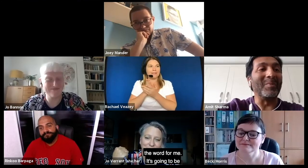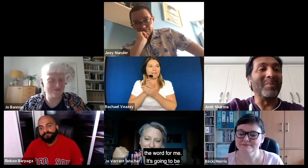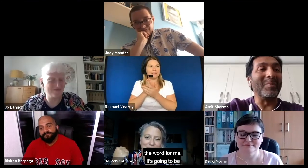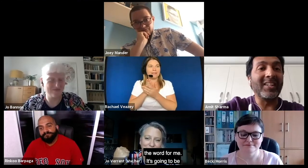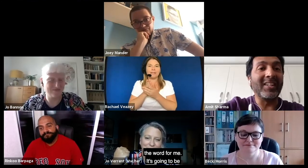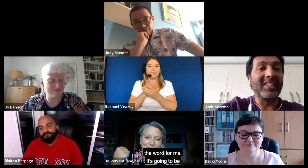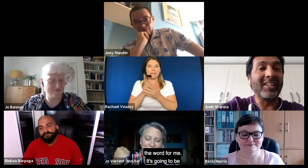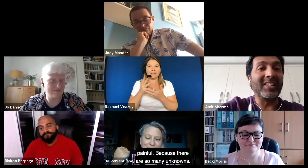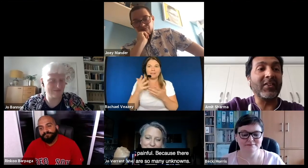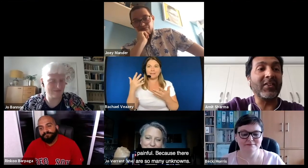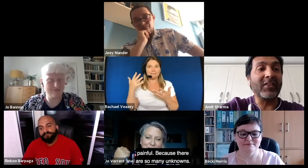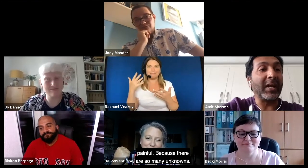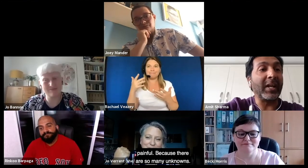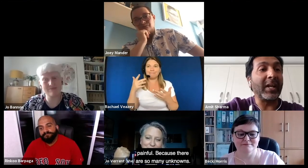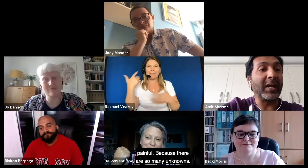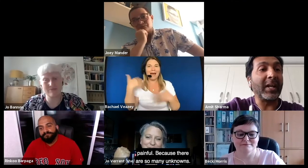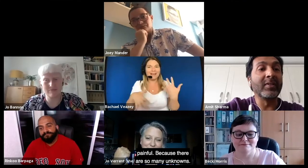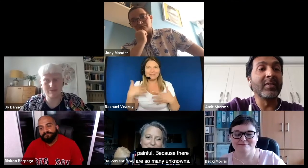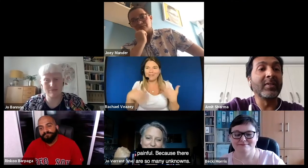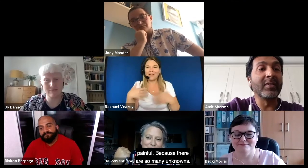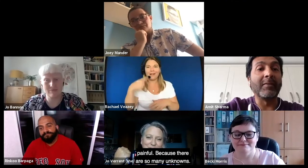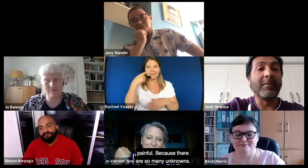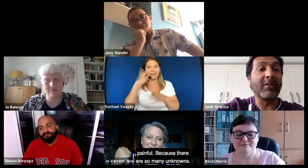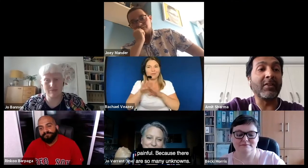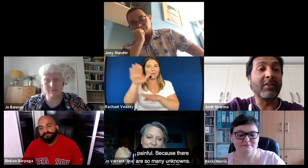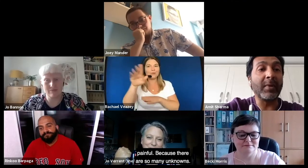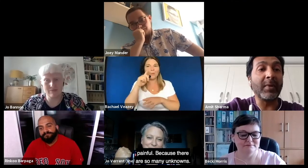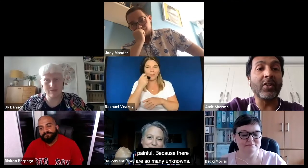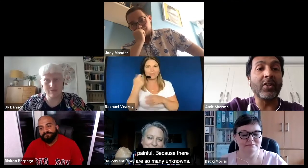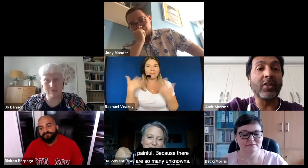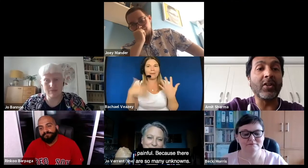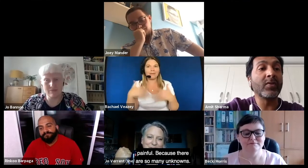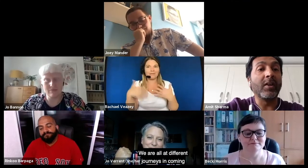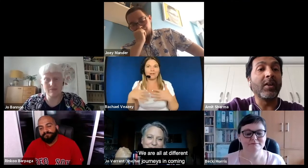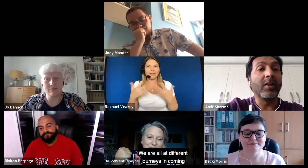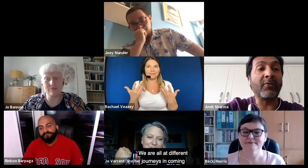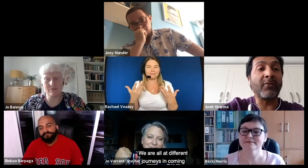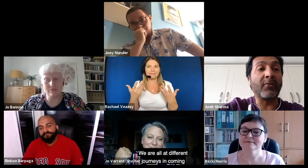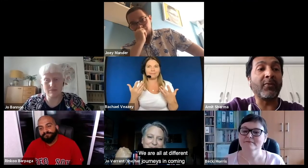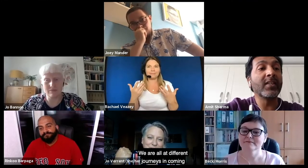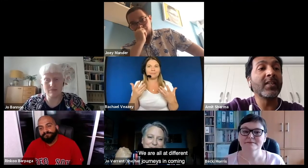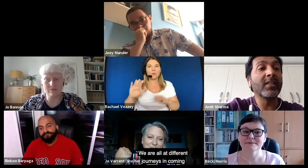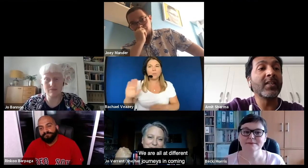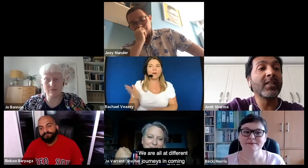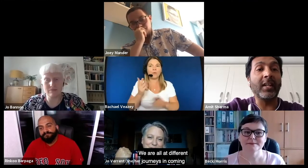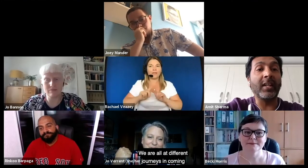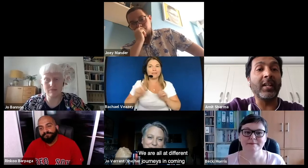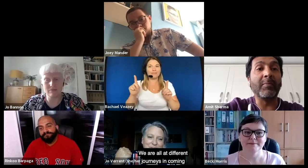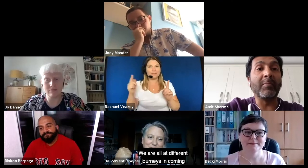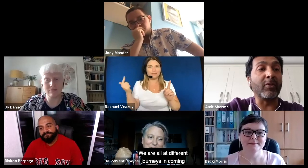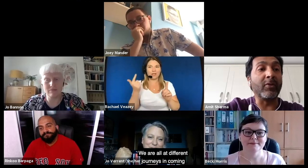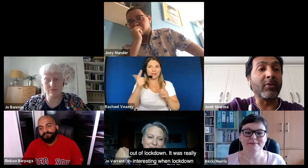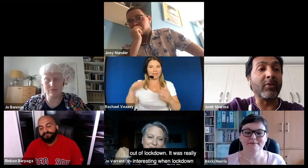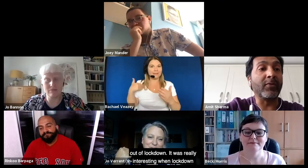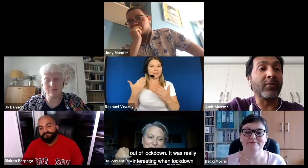me. It's going to be painful because there are so many unknowns. We're all at different journeys in